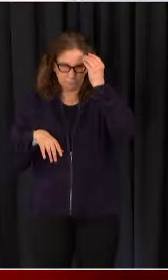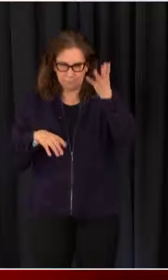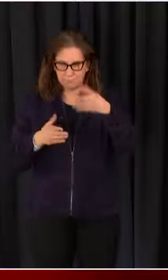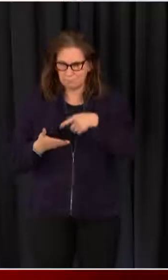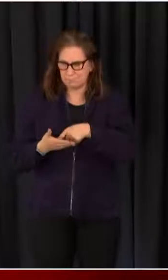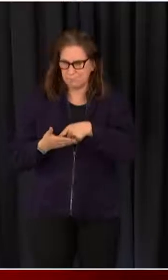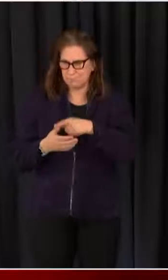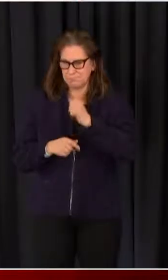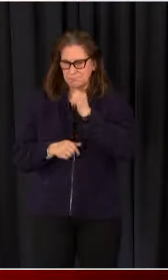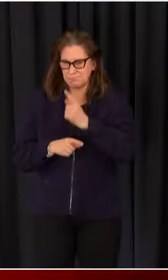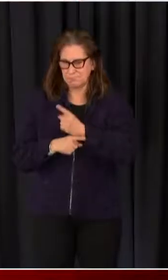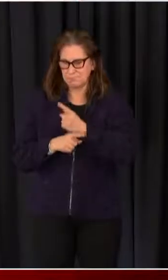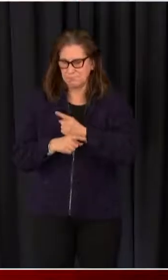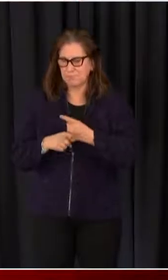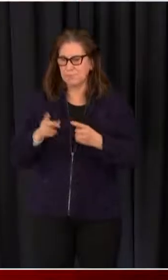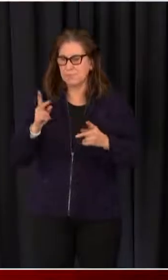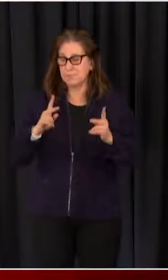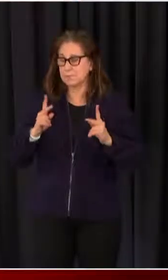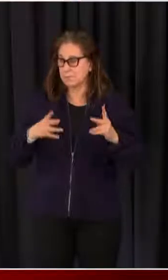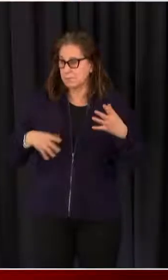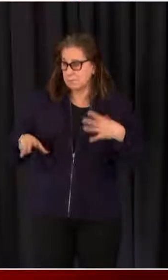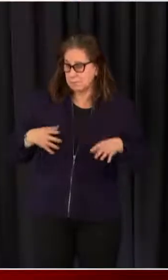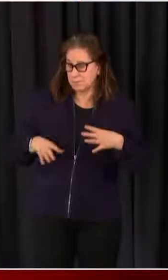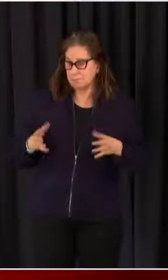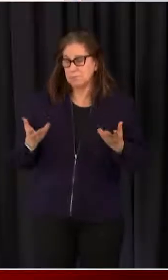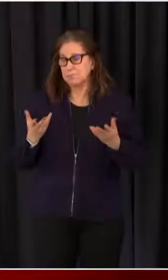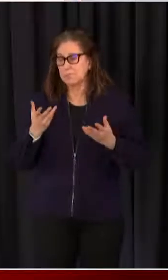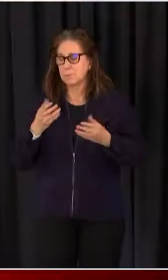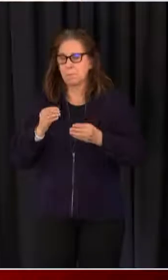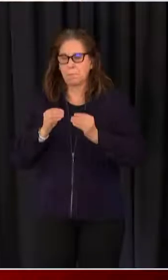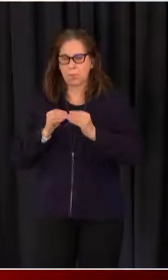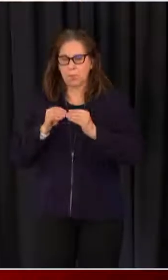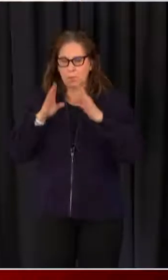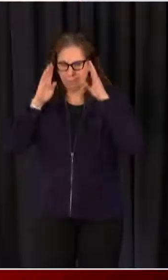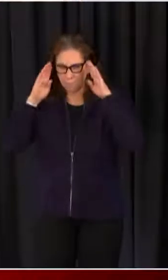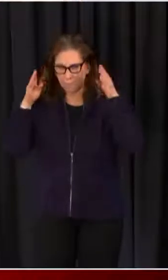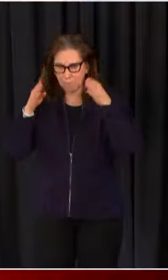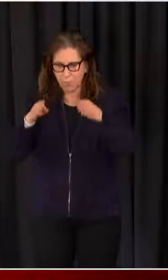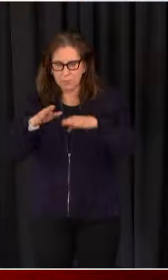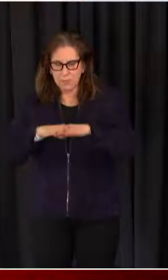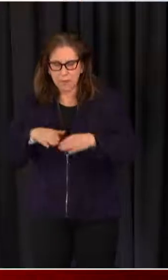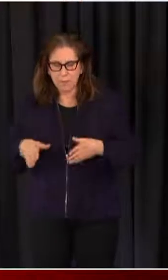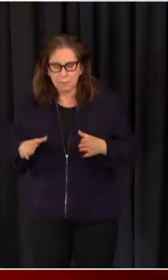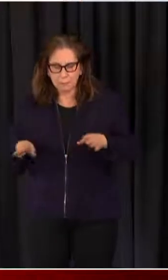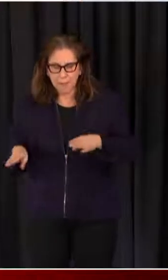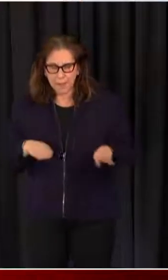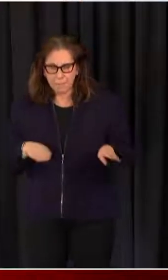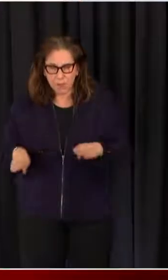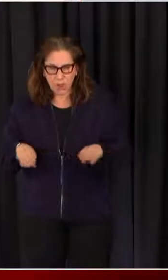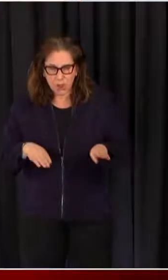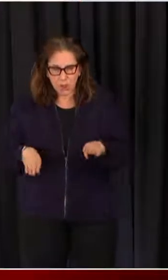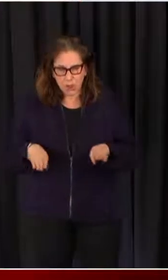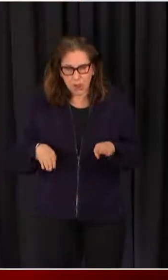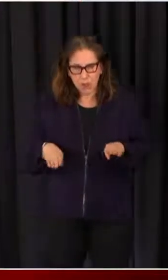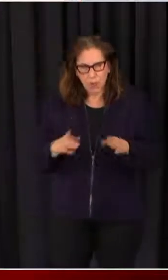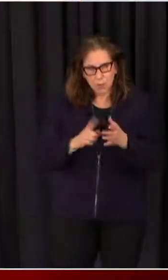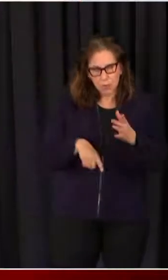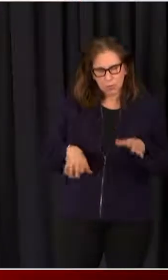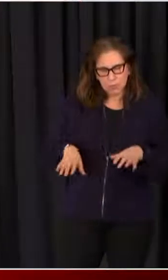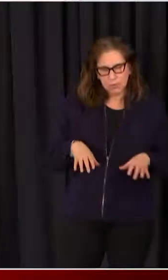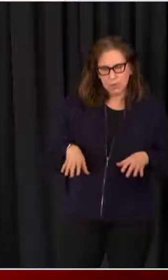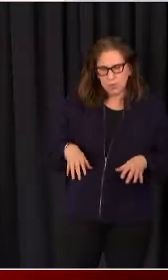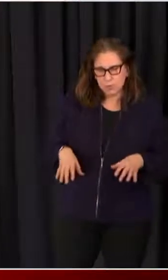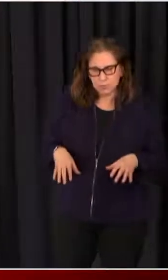way someone dresses, but behaviors that are reasonably indicative of violence or terrorism.